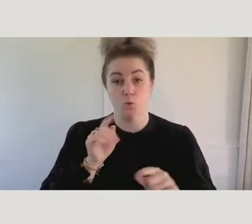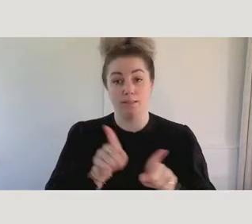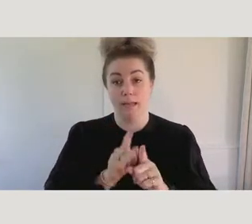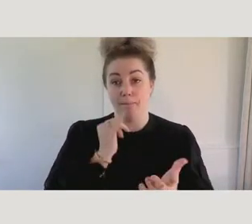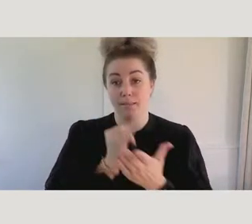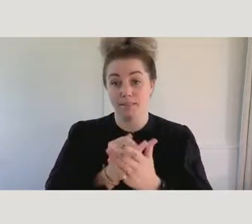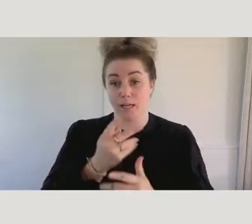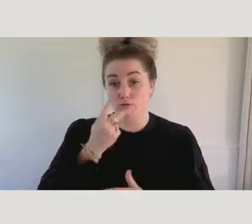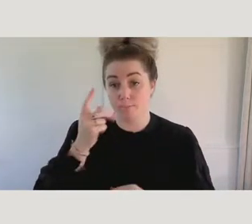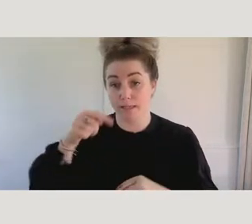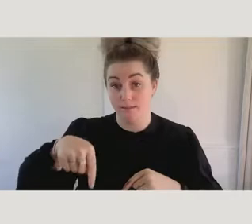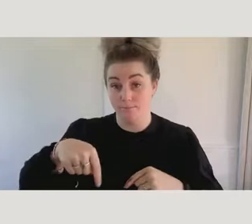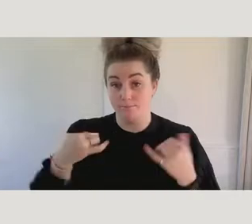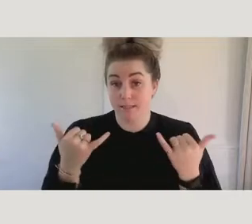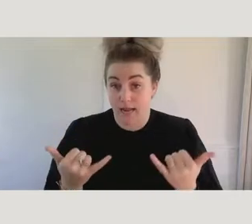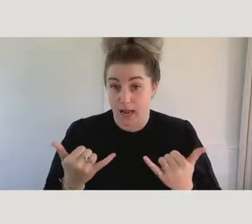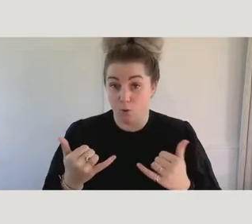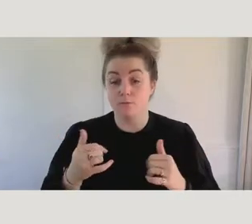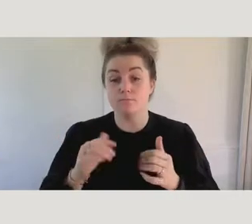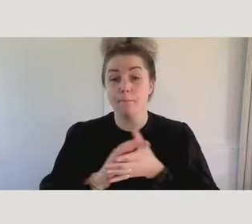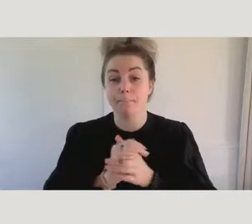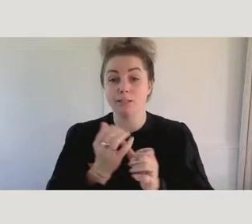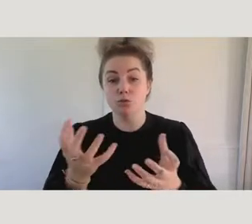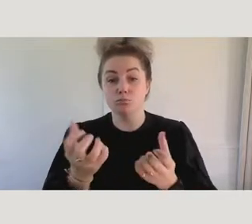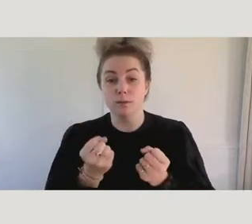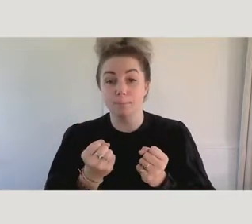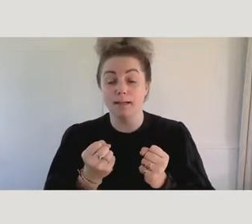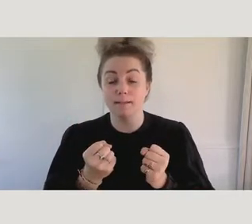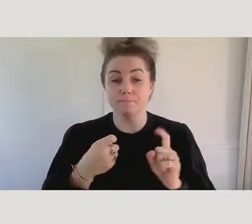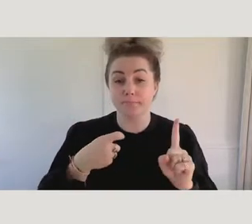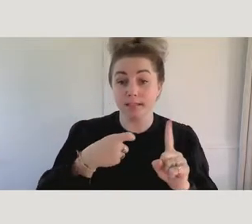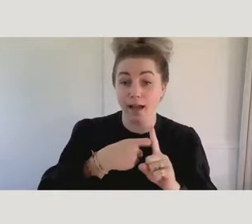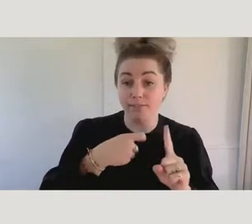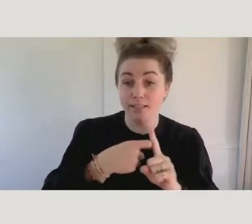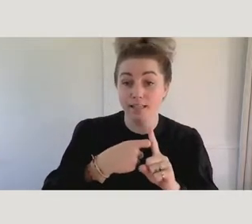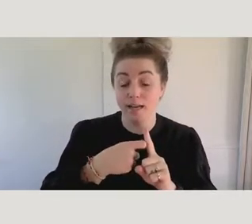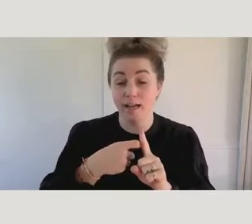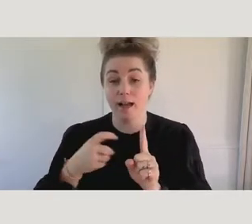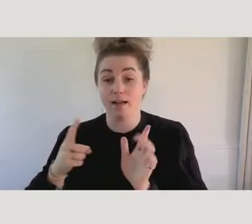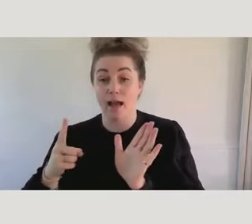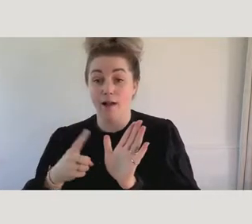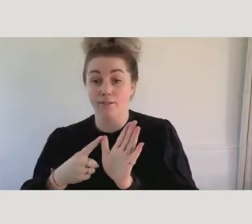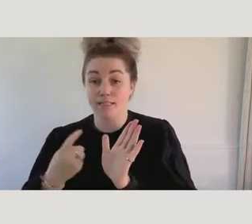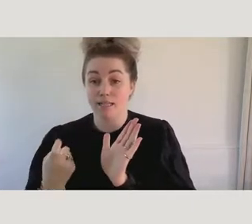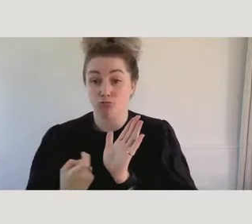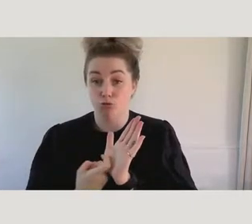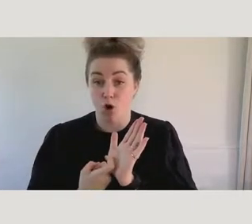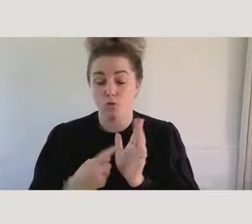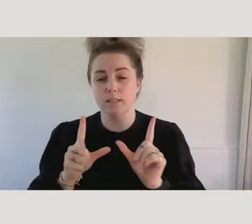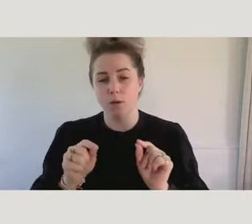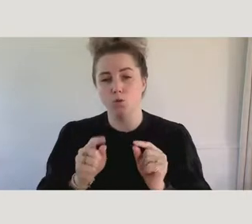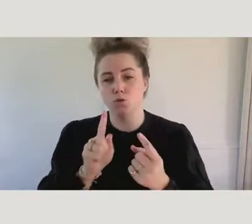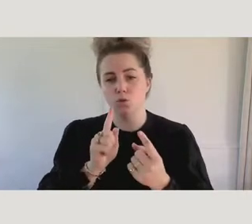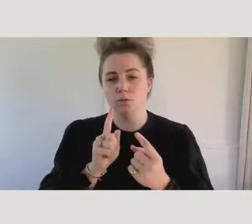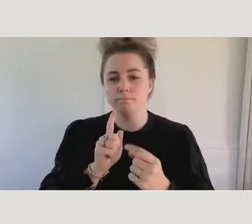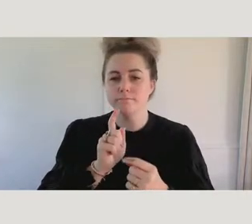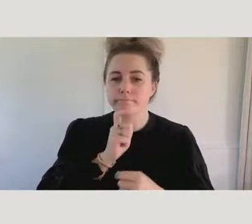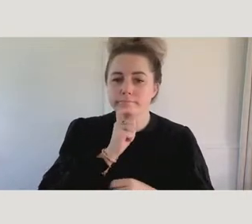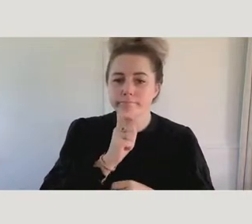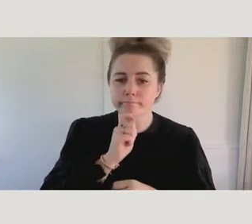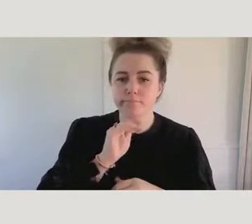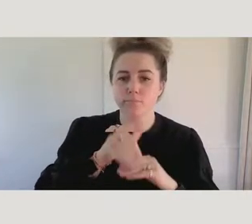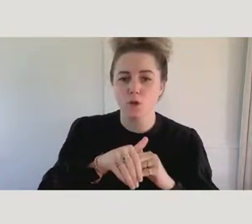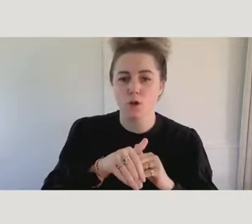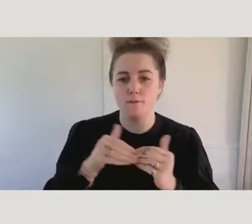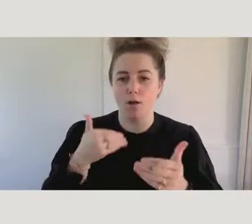it's my pleasure now to bring back kavika and evertia Rose and they are going to do a report back on the progress